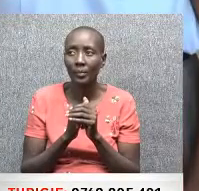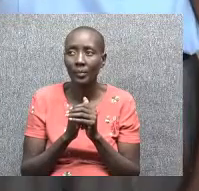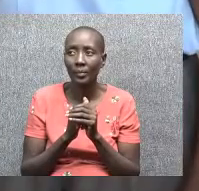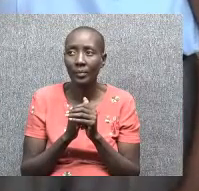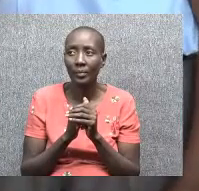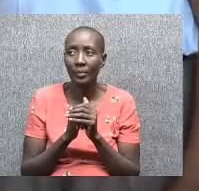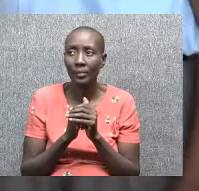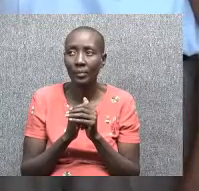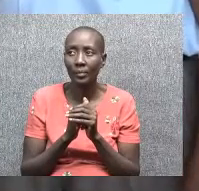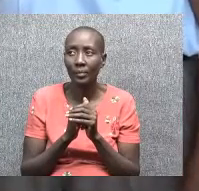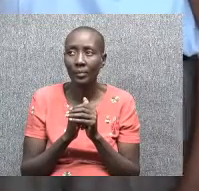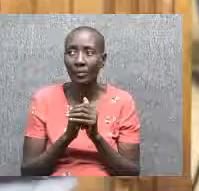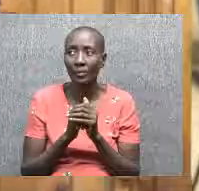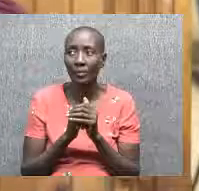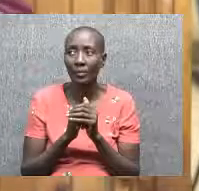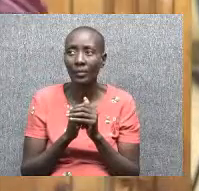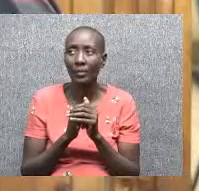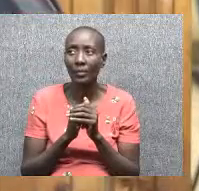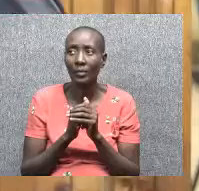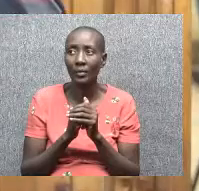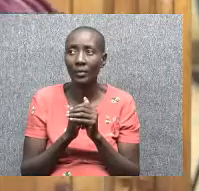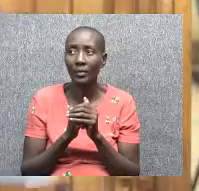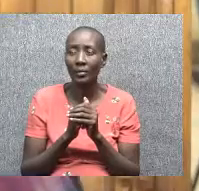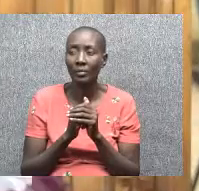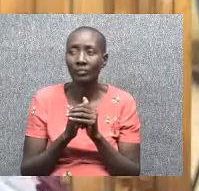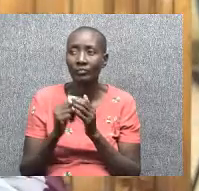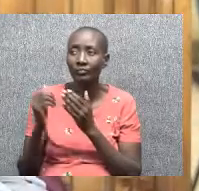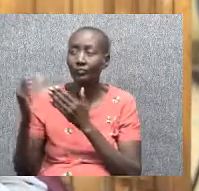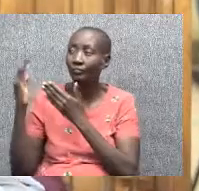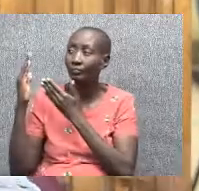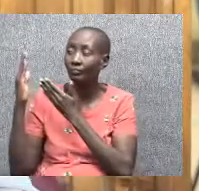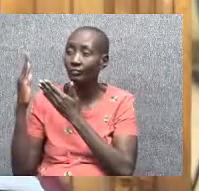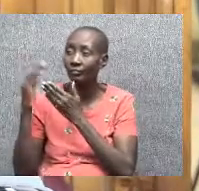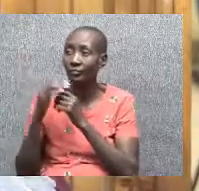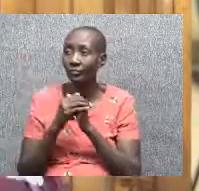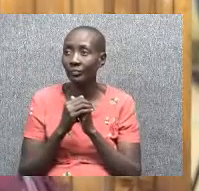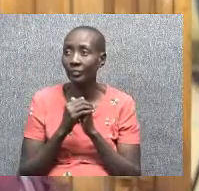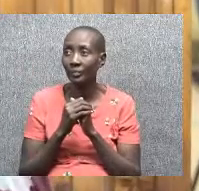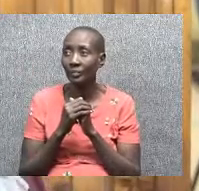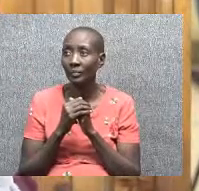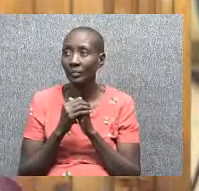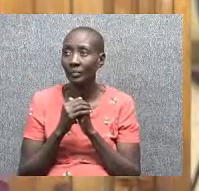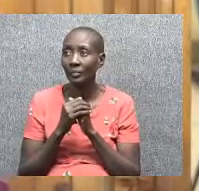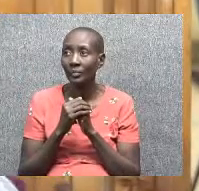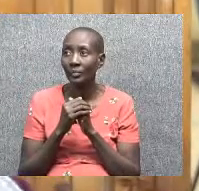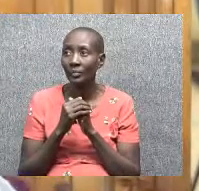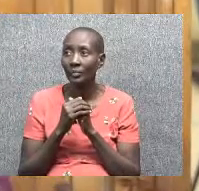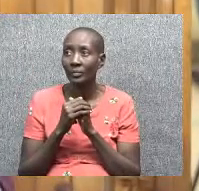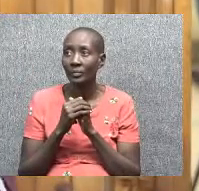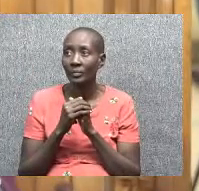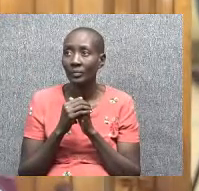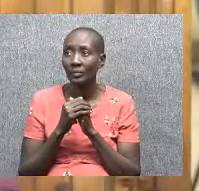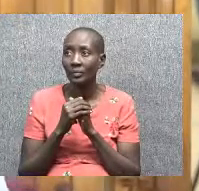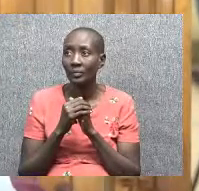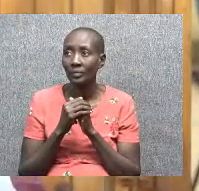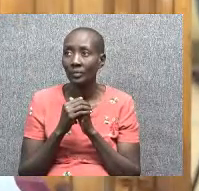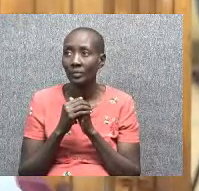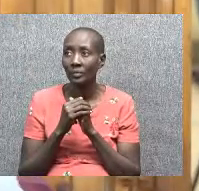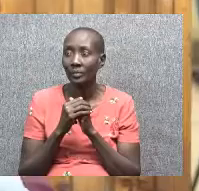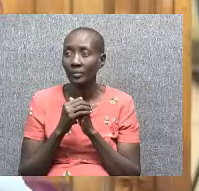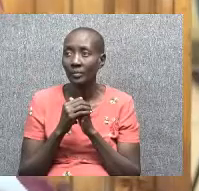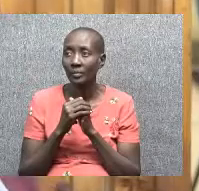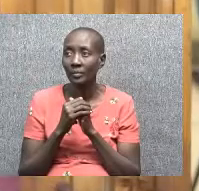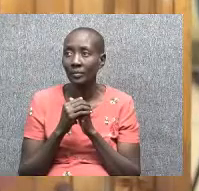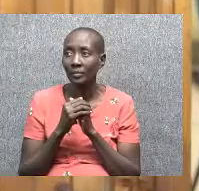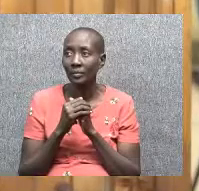So anataka nini kufanyika? Tomorrow at around 6 p.m. we are going to begin the national census.